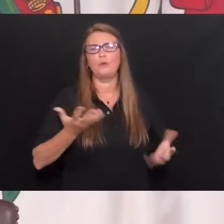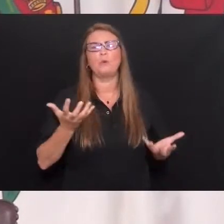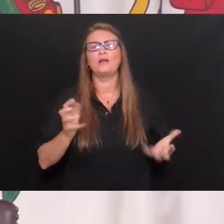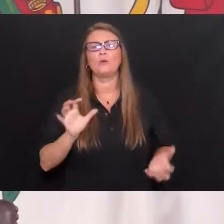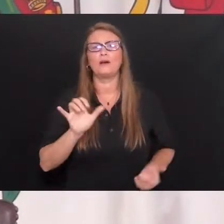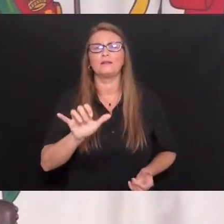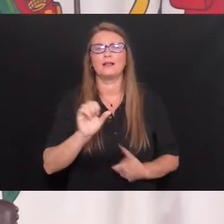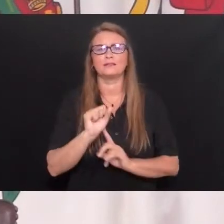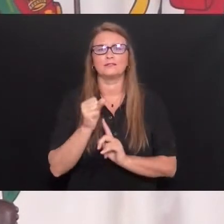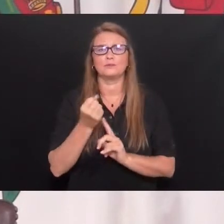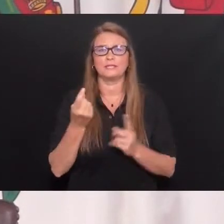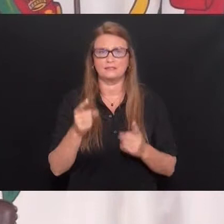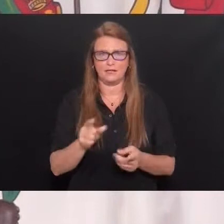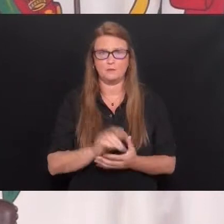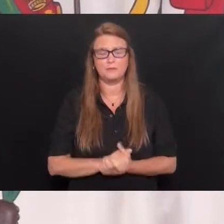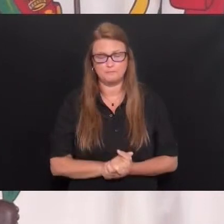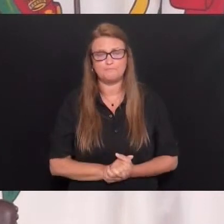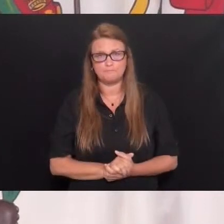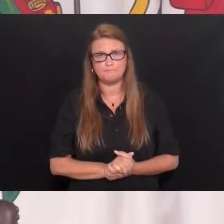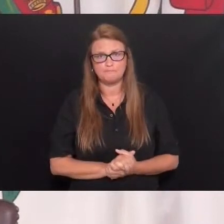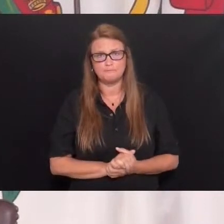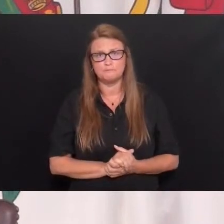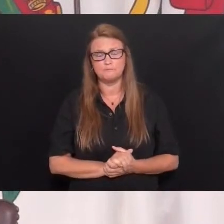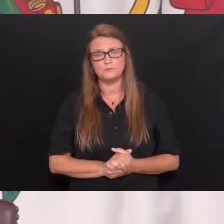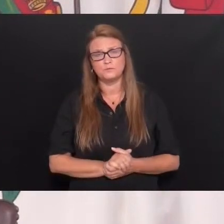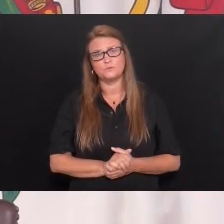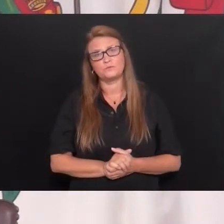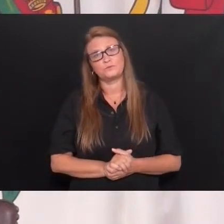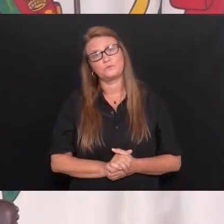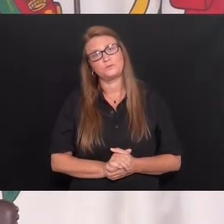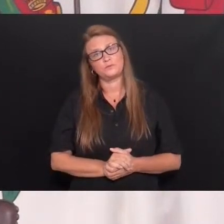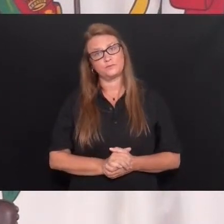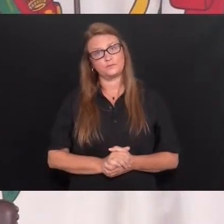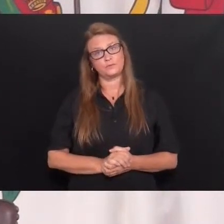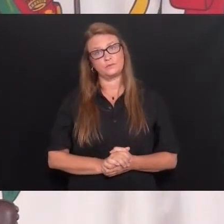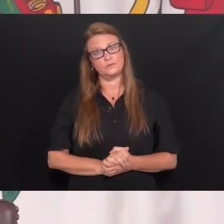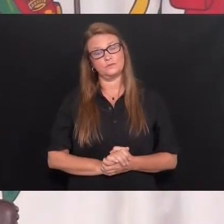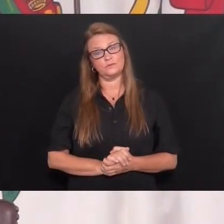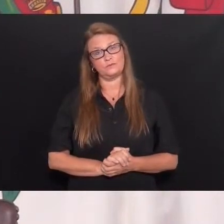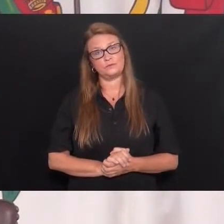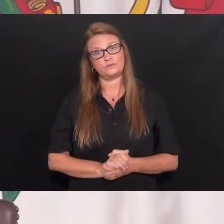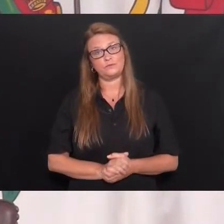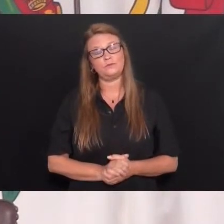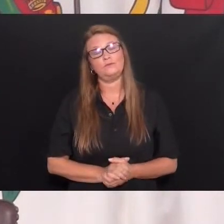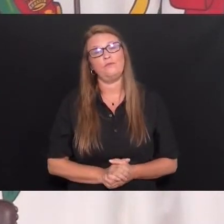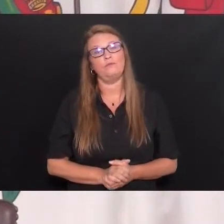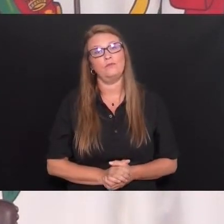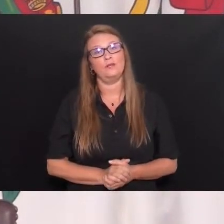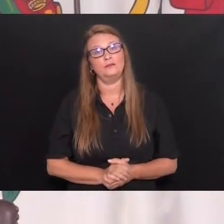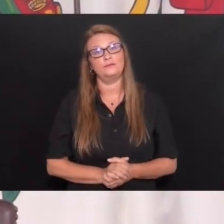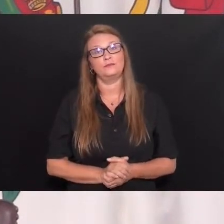so in this, I appeal again